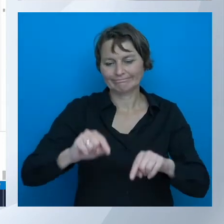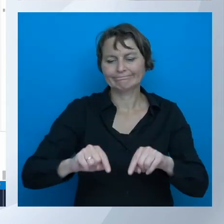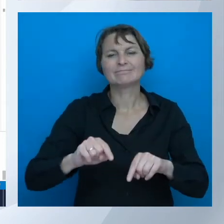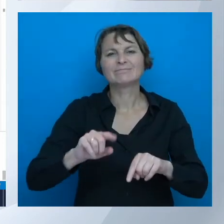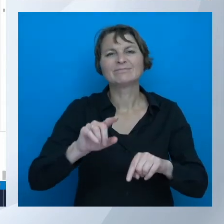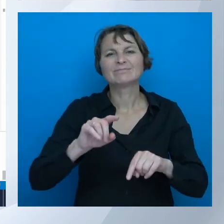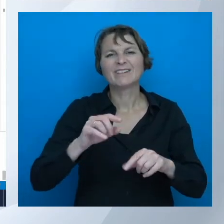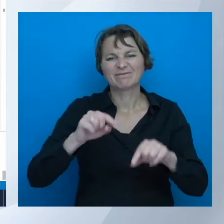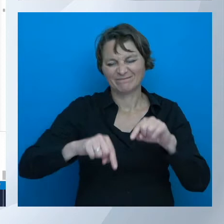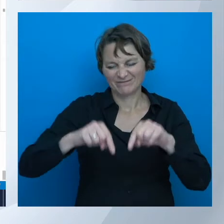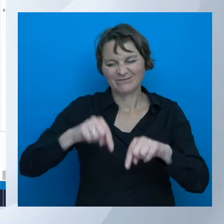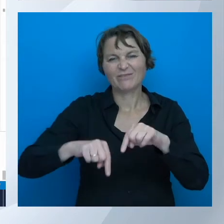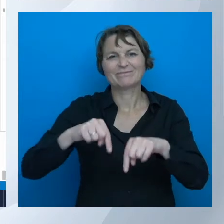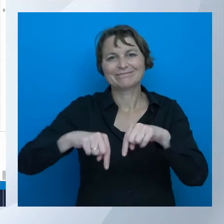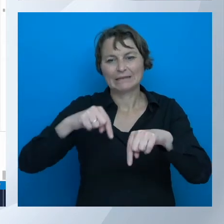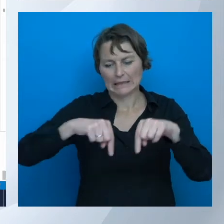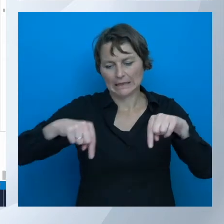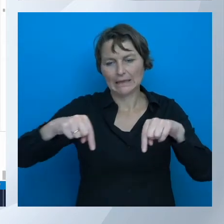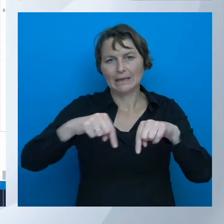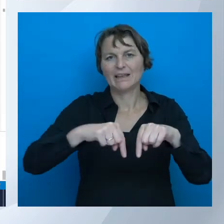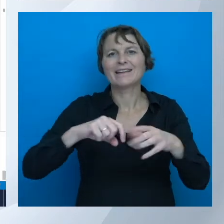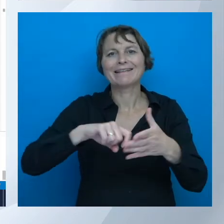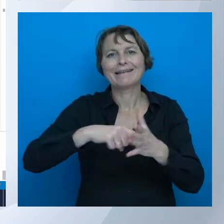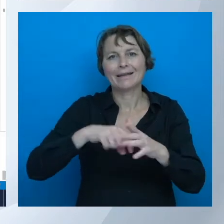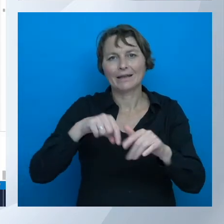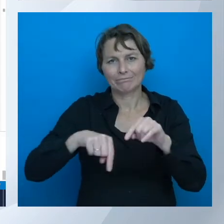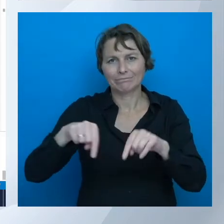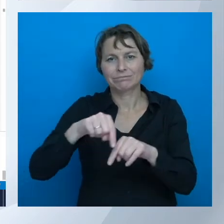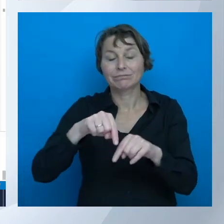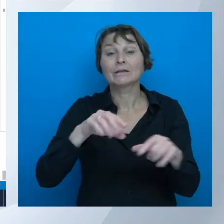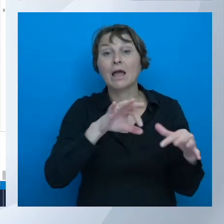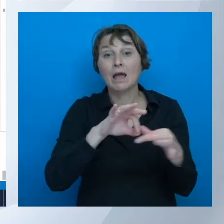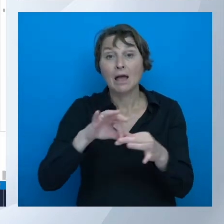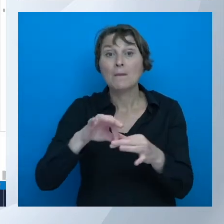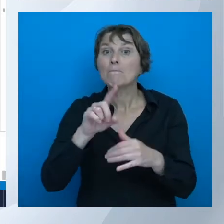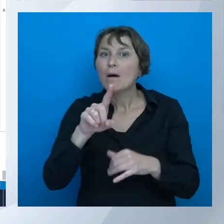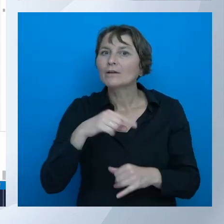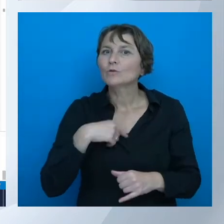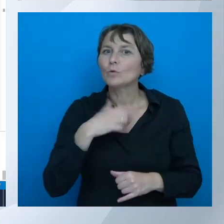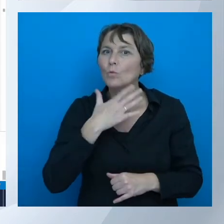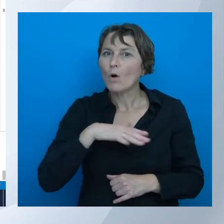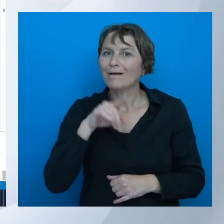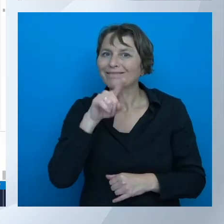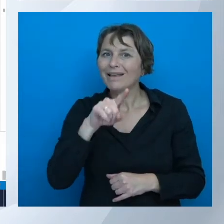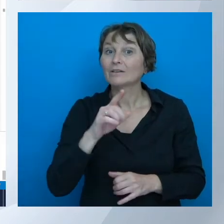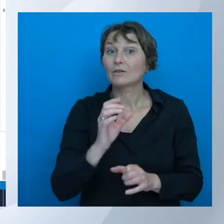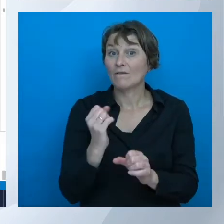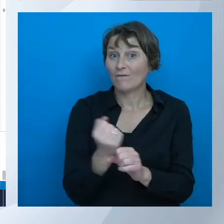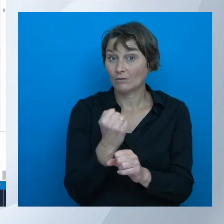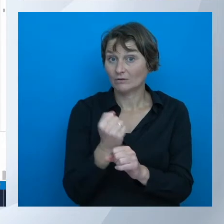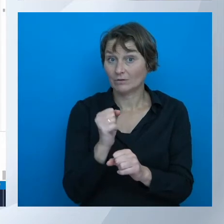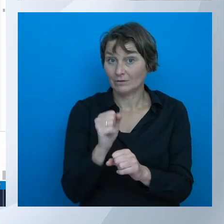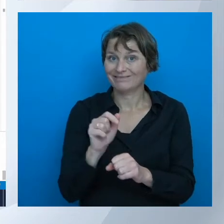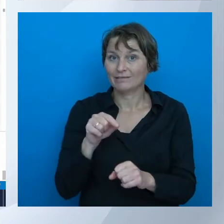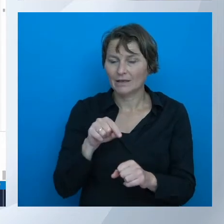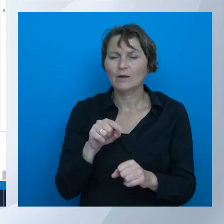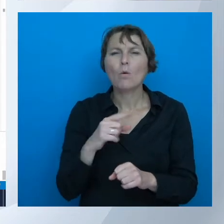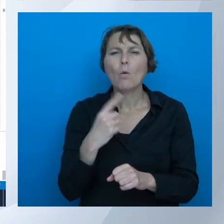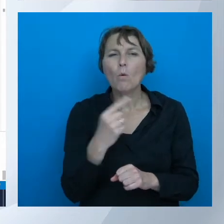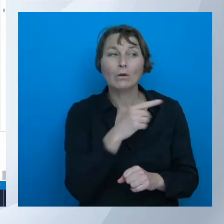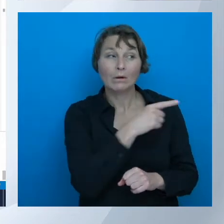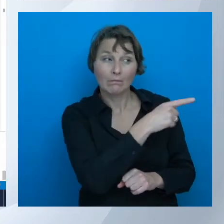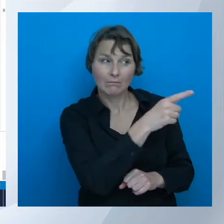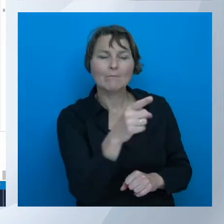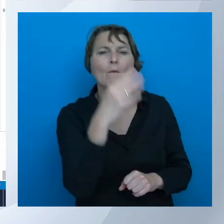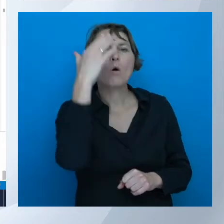you probably want to do is you want to make sure that that function only is accessible by users who are known in your Active